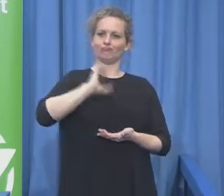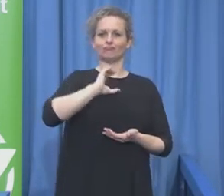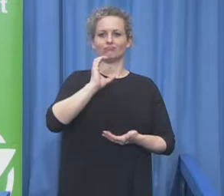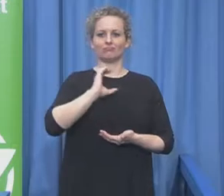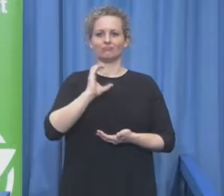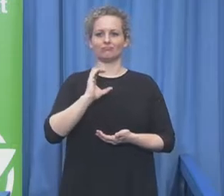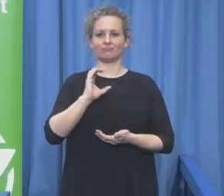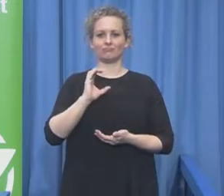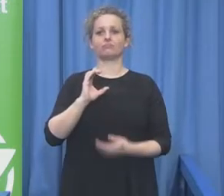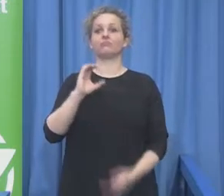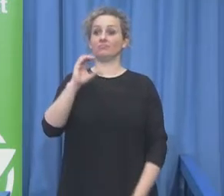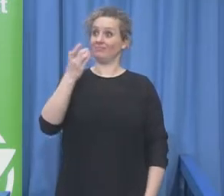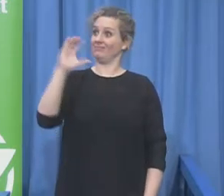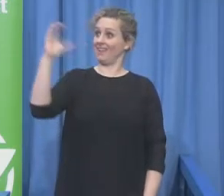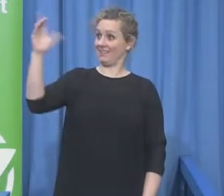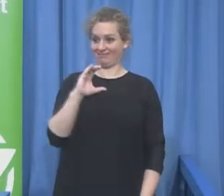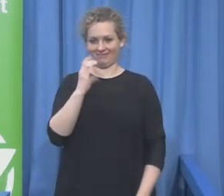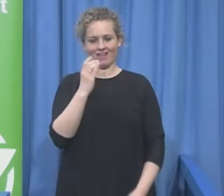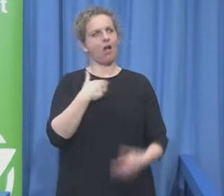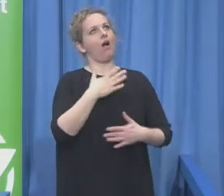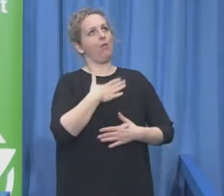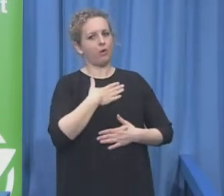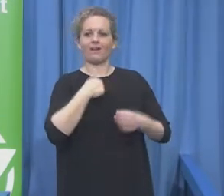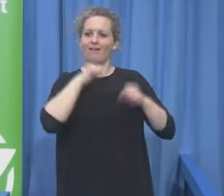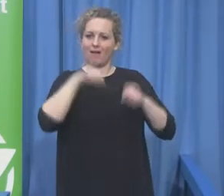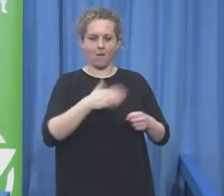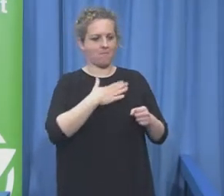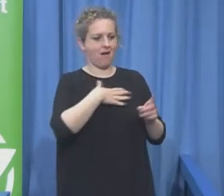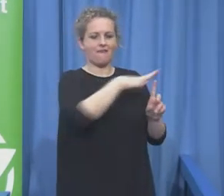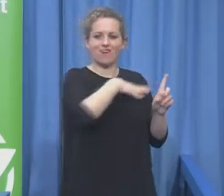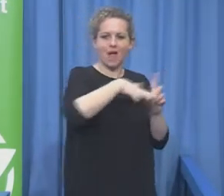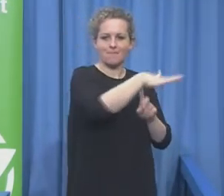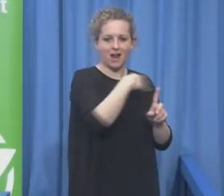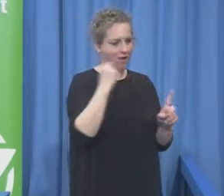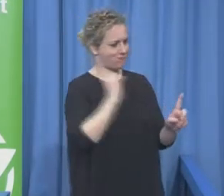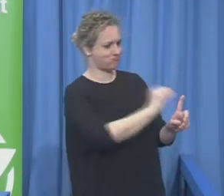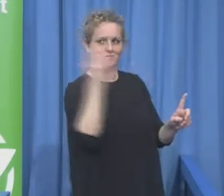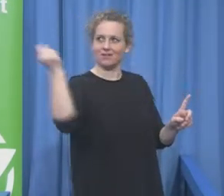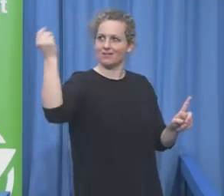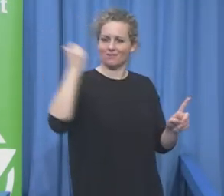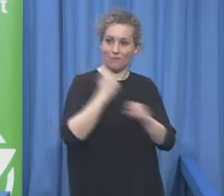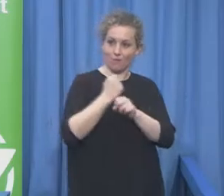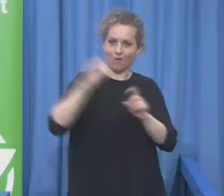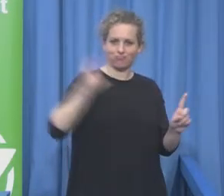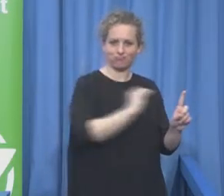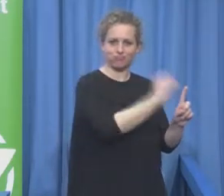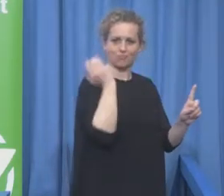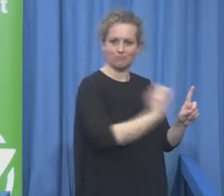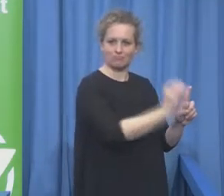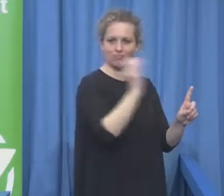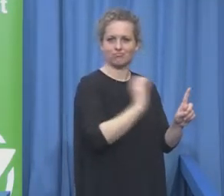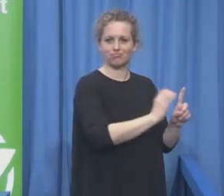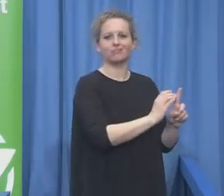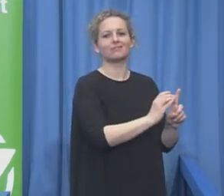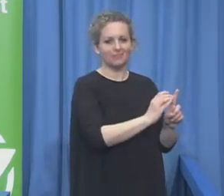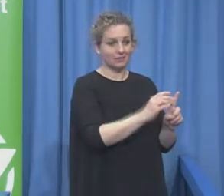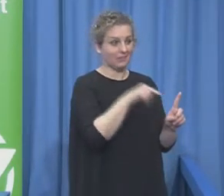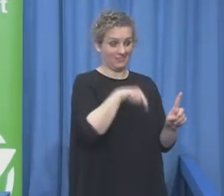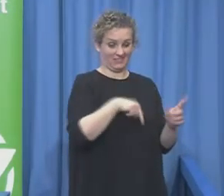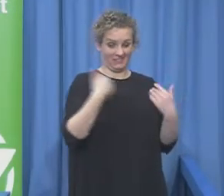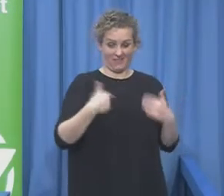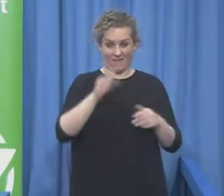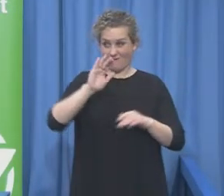spoke, and every time she get an opportunity, she used to tell her the struggles and also how her life has changed now, which is really inspiring and kept